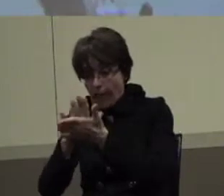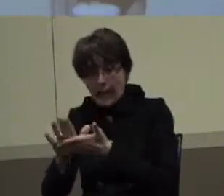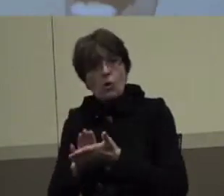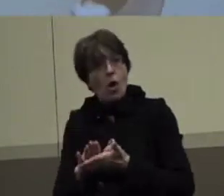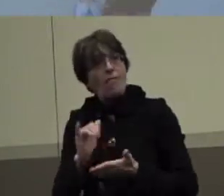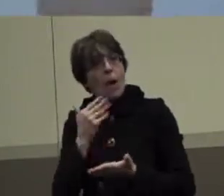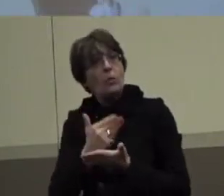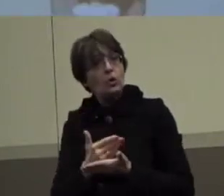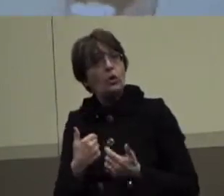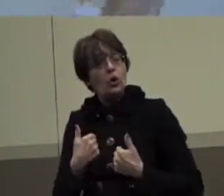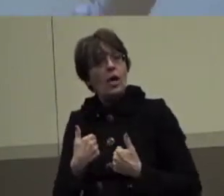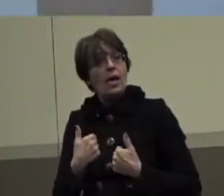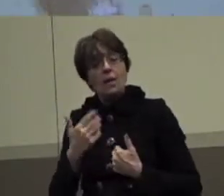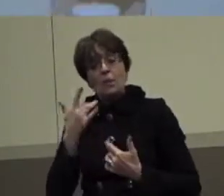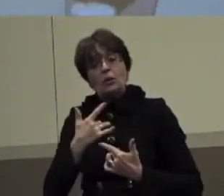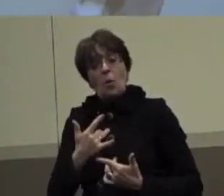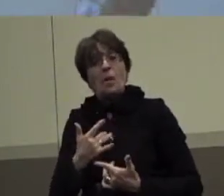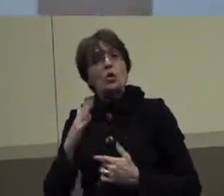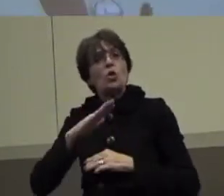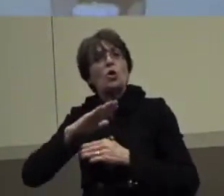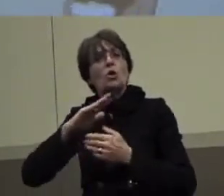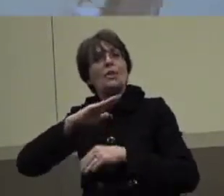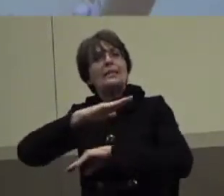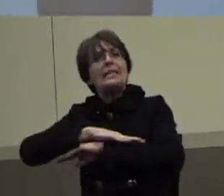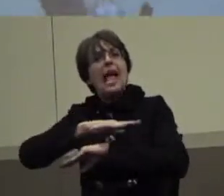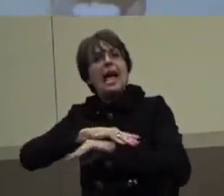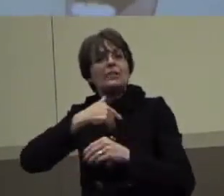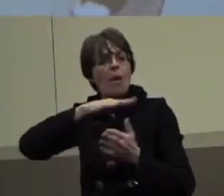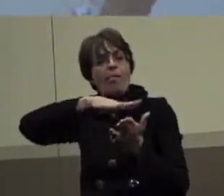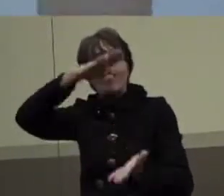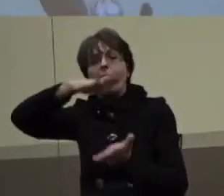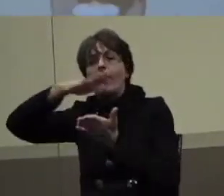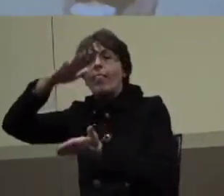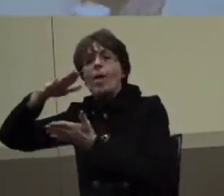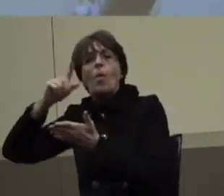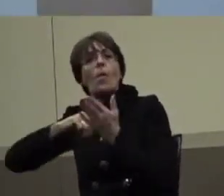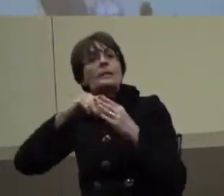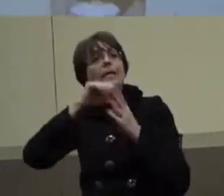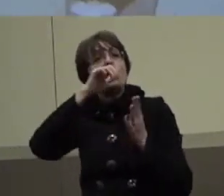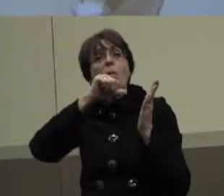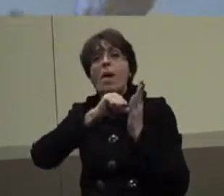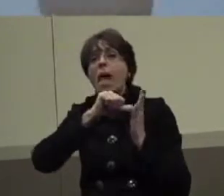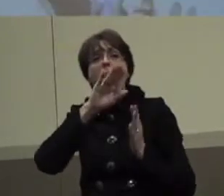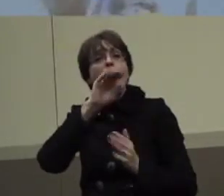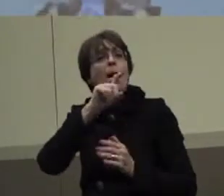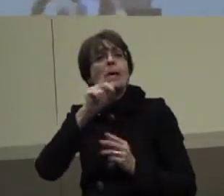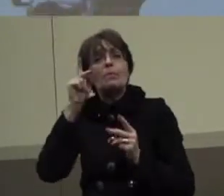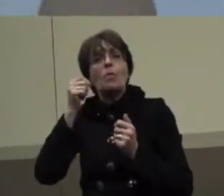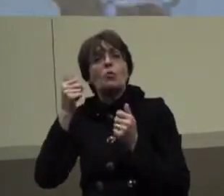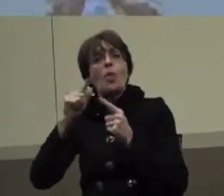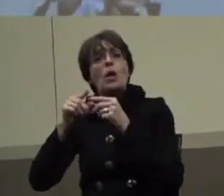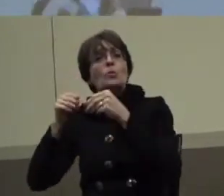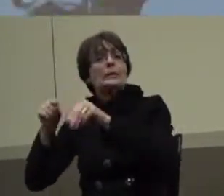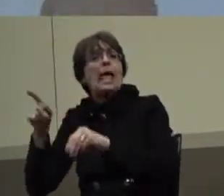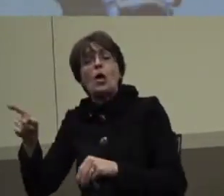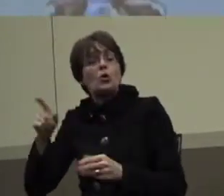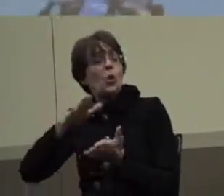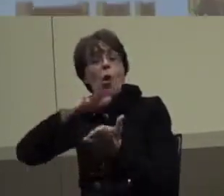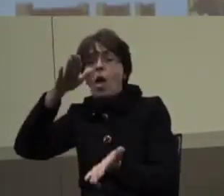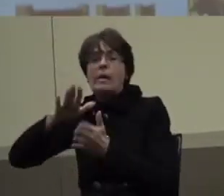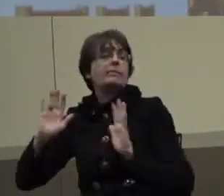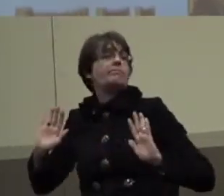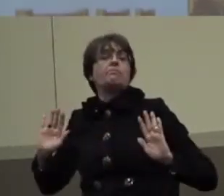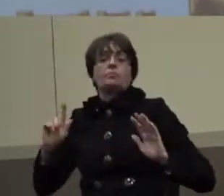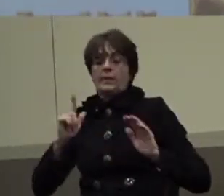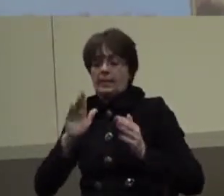good thing. Because normally your desk just becomes the receptacle for everything that's in your mailbox that people are trying to sell you. And